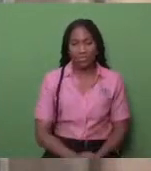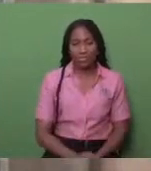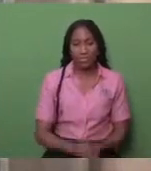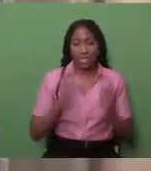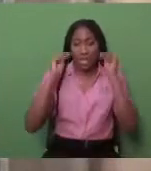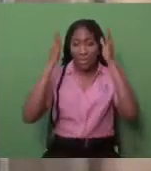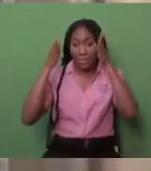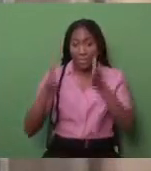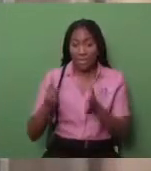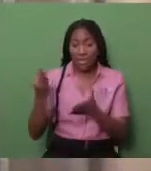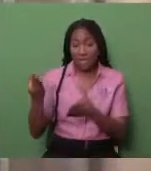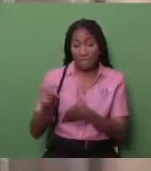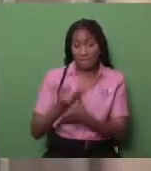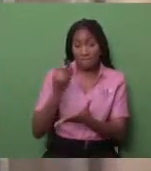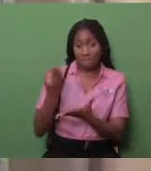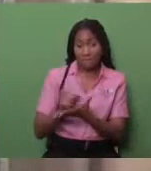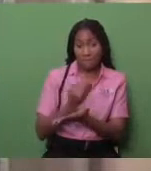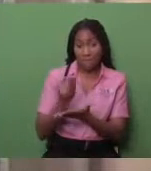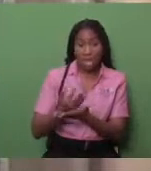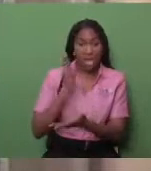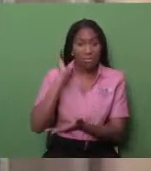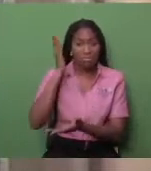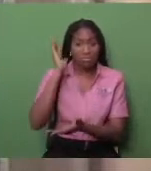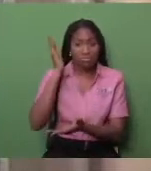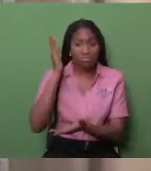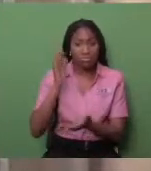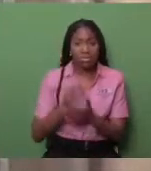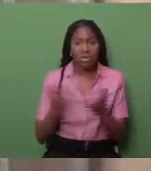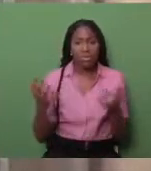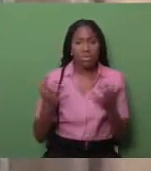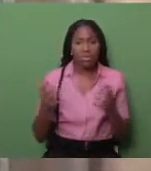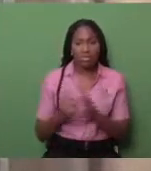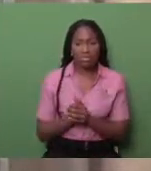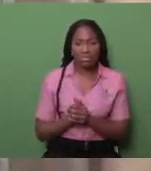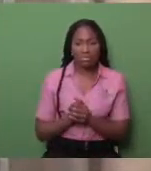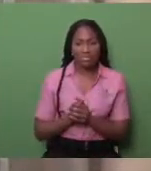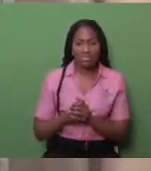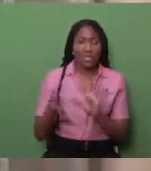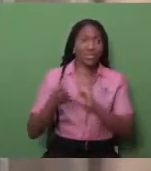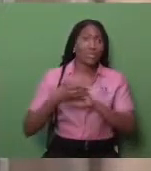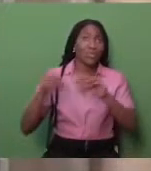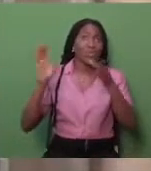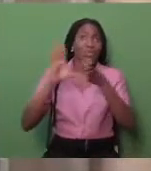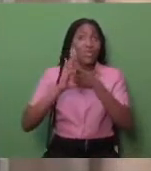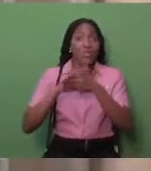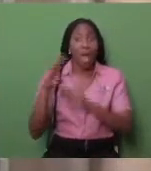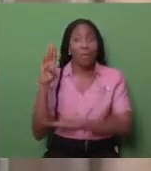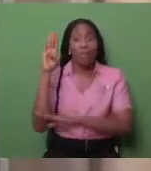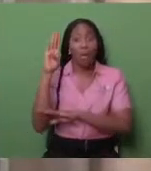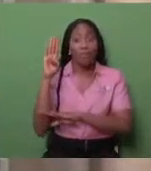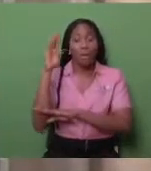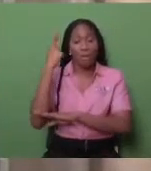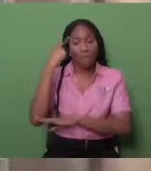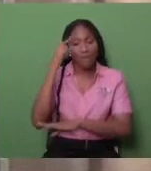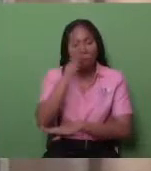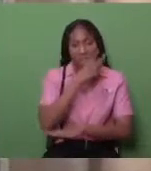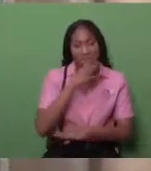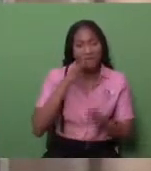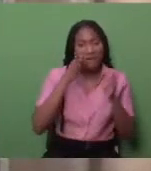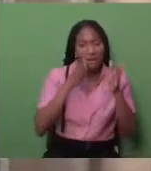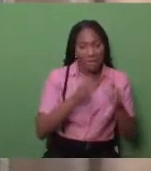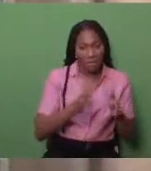truly remarkable as he once again presented pie-in-the-sky promises to farmers. I will just deal with a few of the matters on this